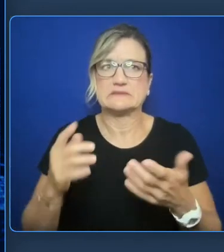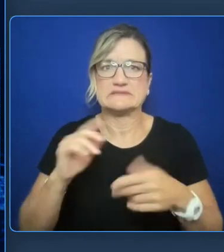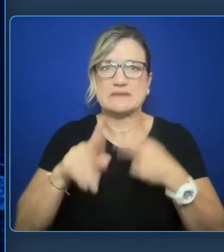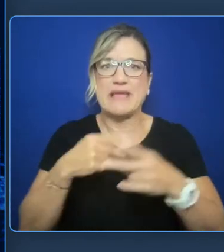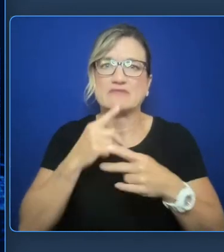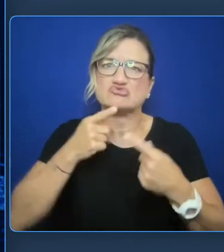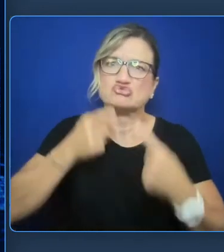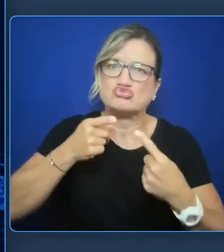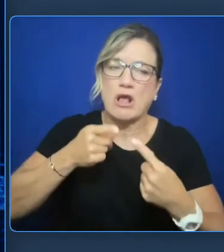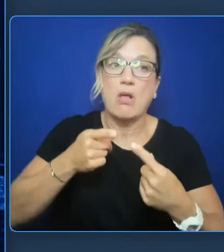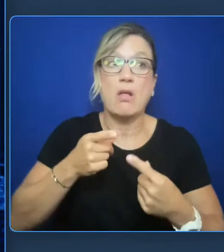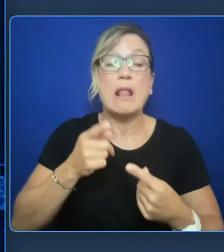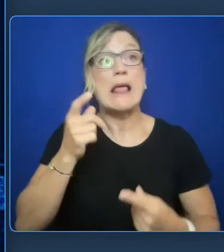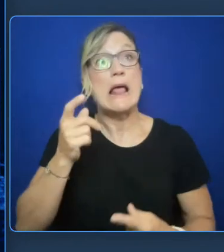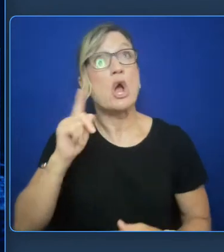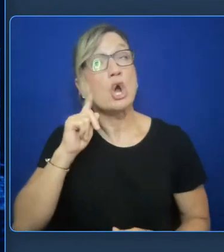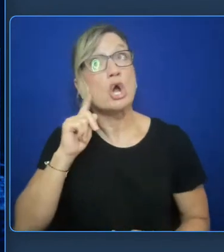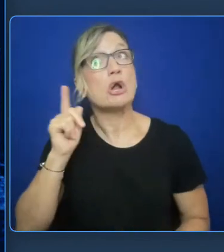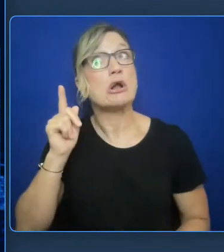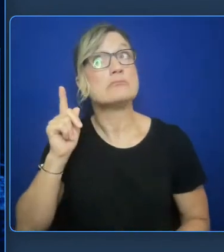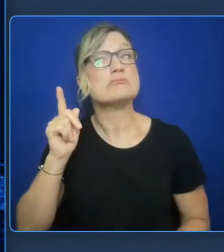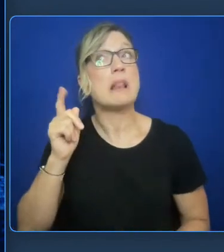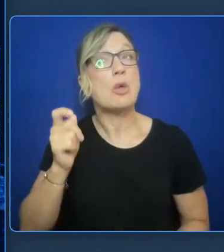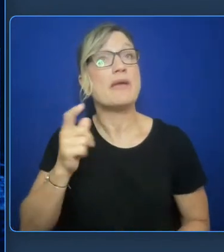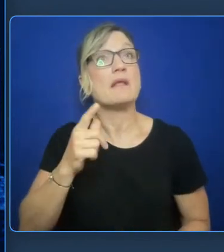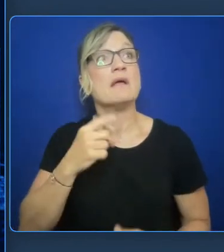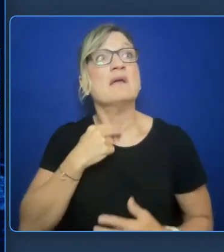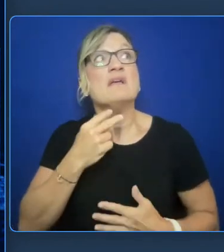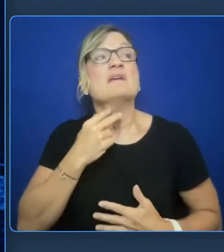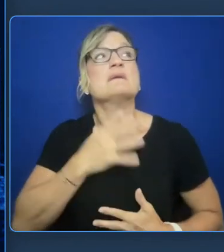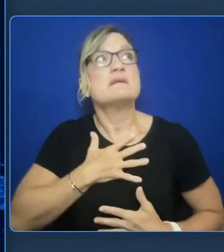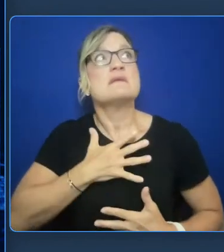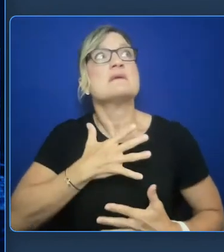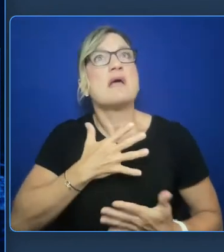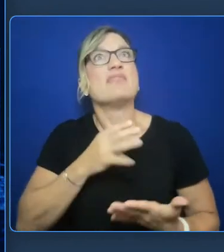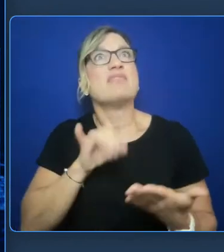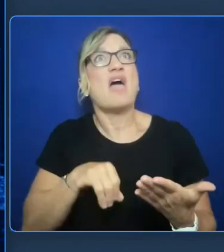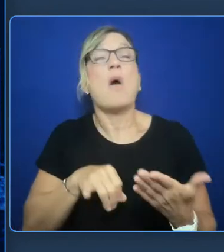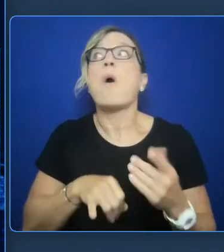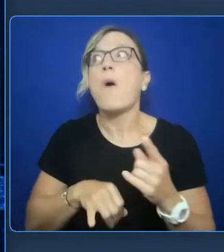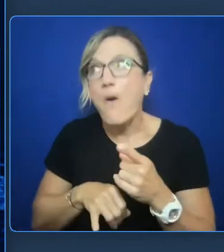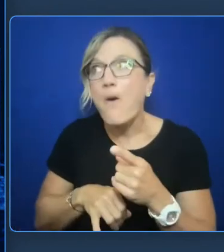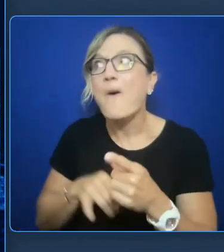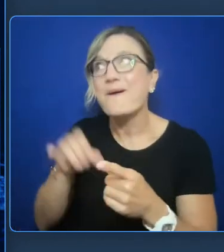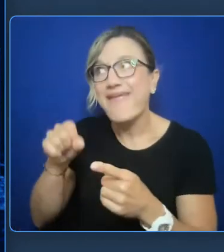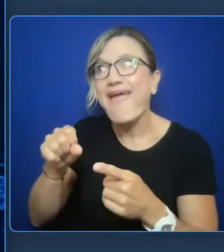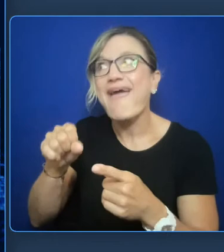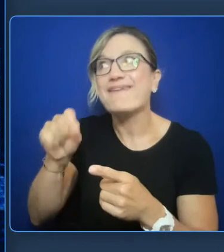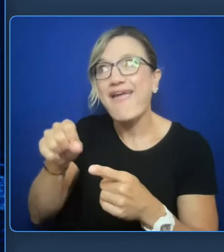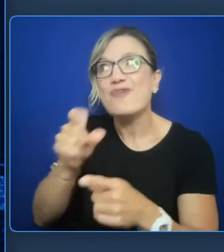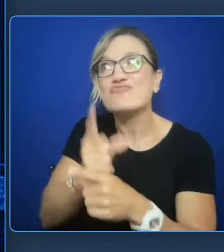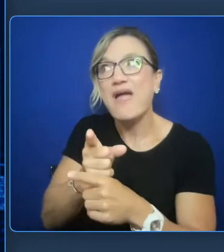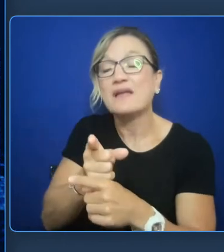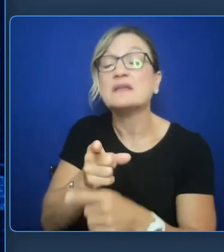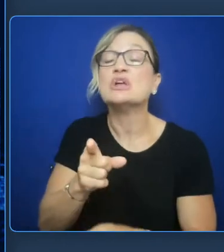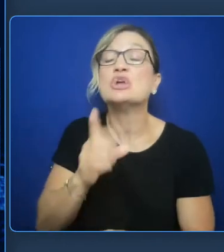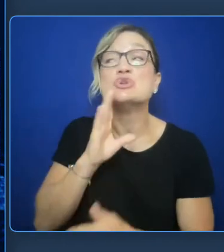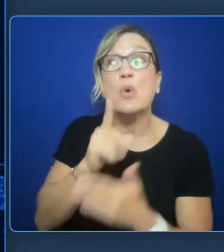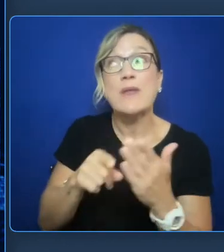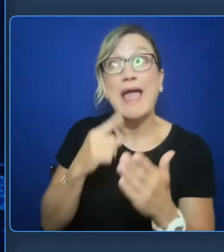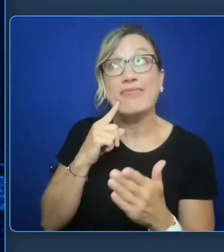kind of struggling. I heard a little bit of vocalizations from somebody. Ooh. Ooh. Yeah. You know what I think,